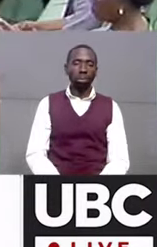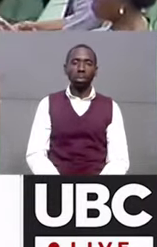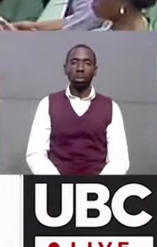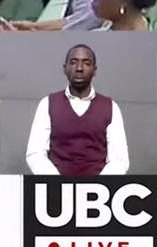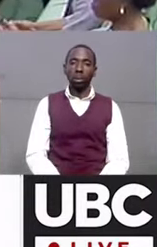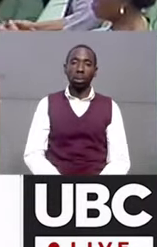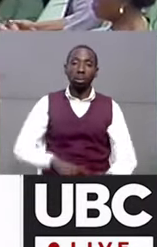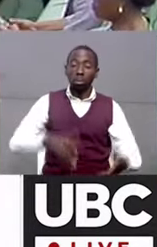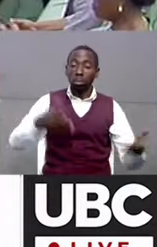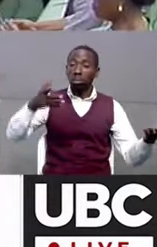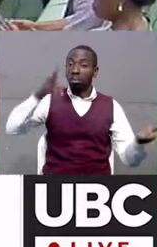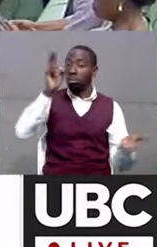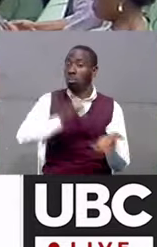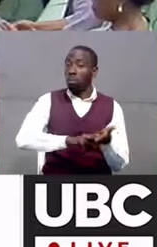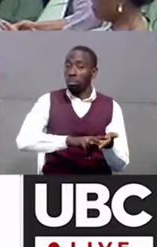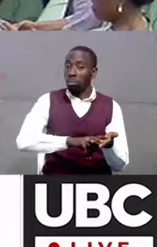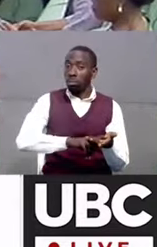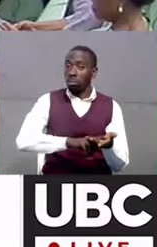Is it seconded?